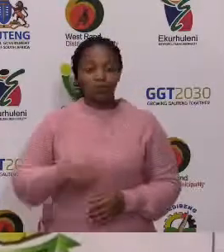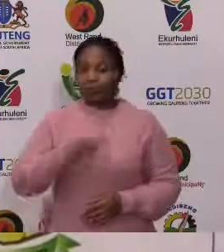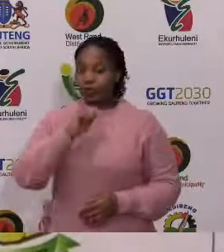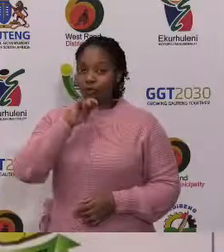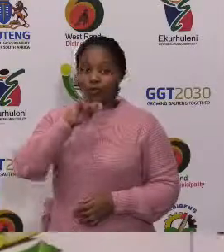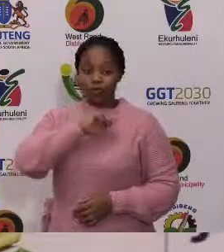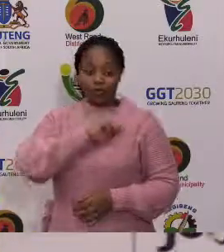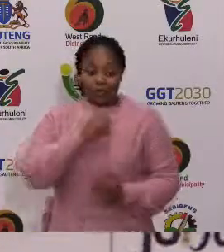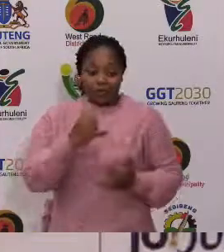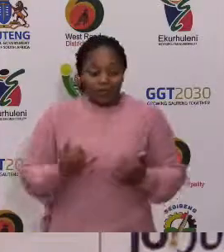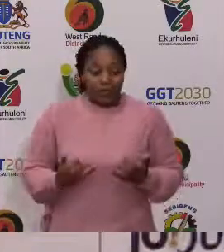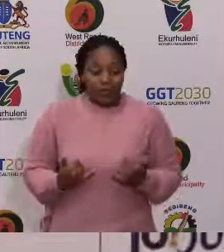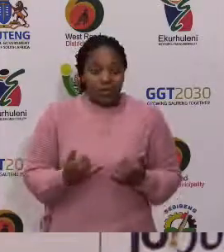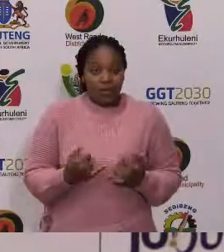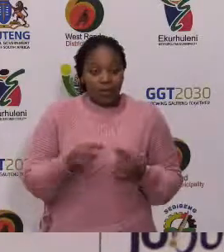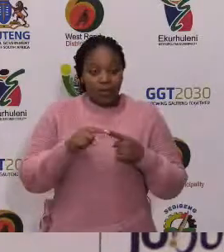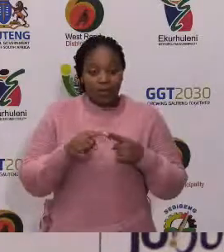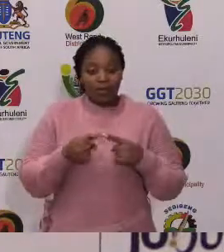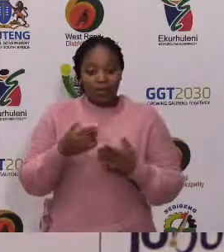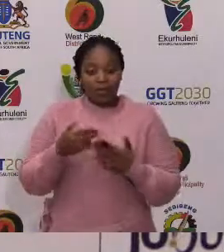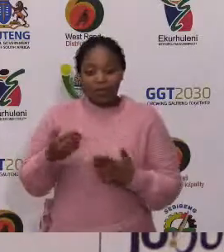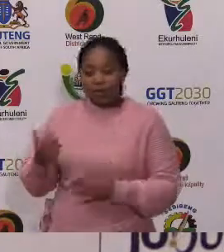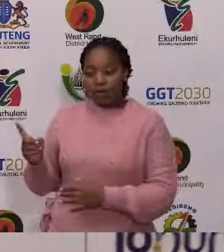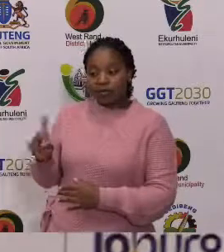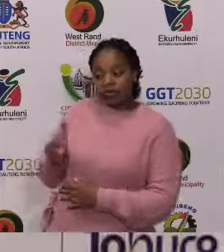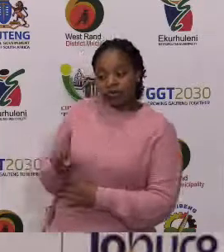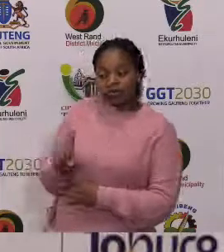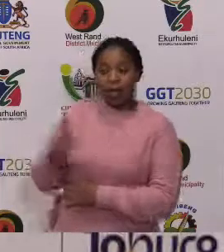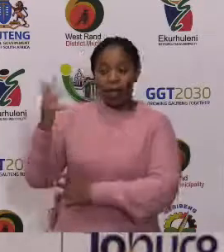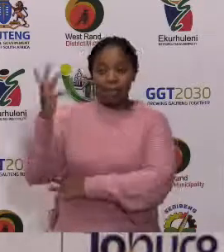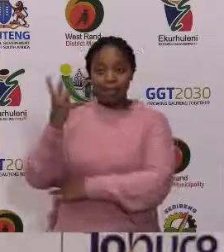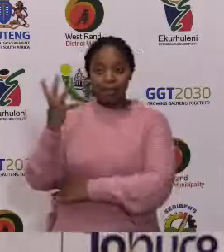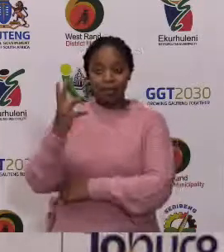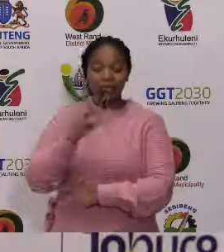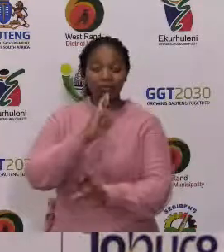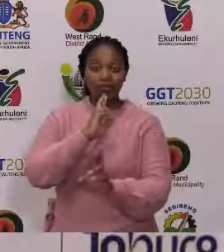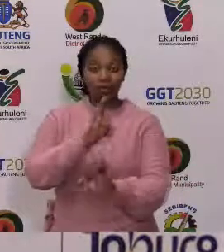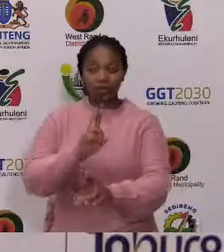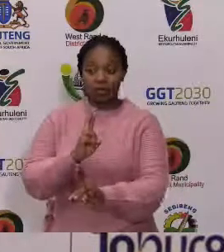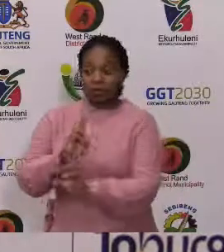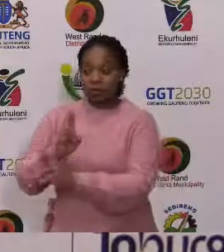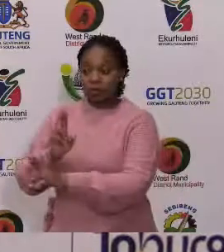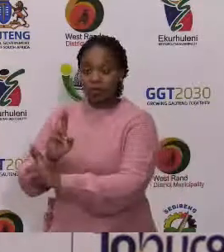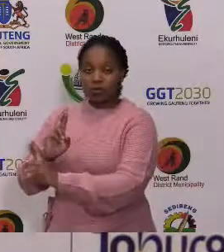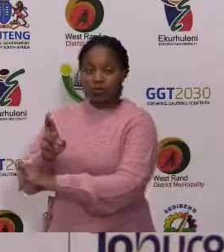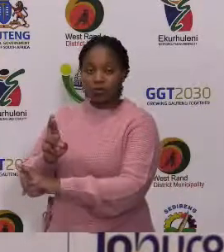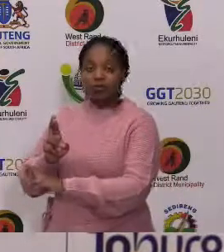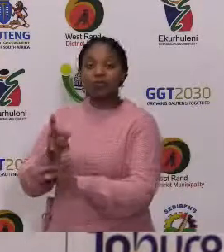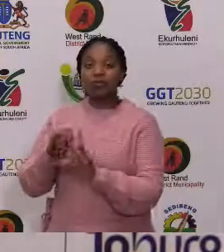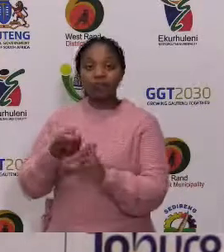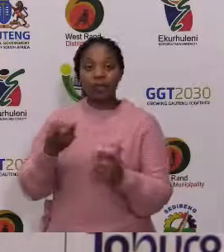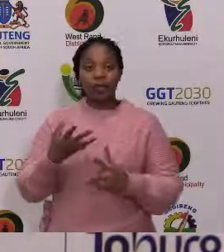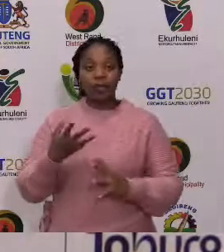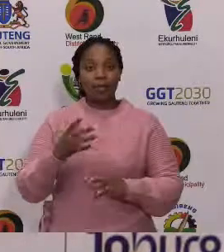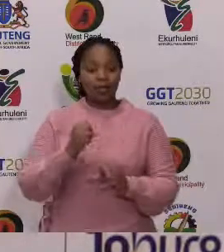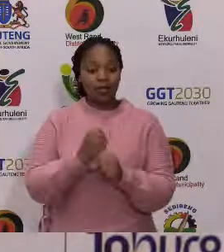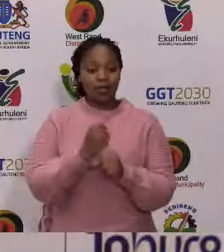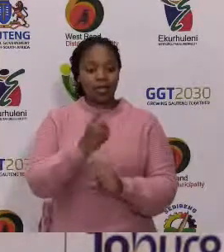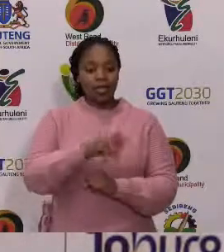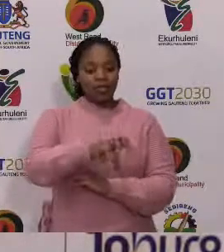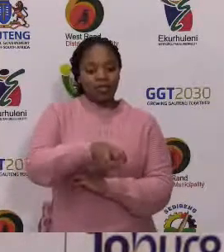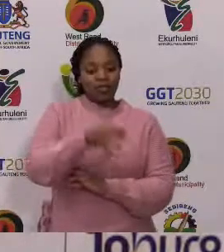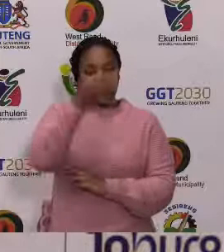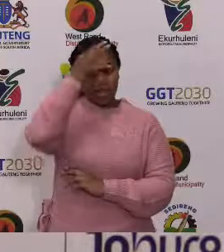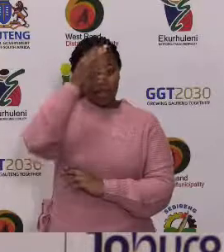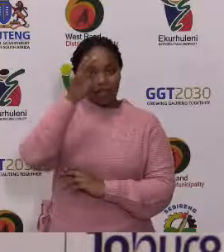At this point, before we present the response of the Gauteng Provincial Government,